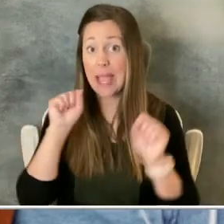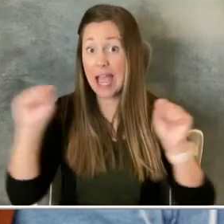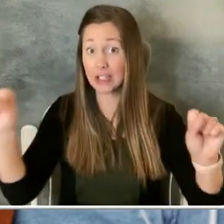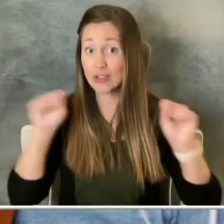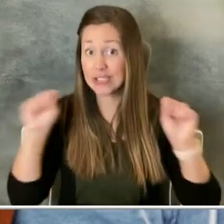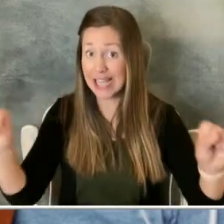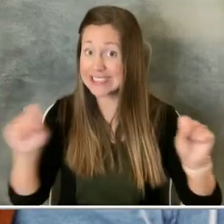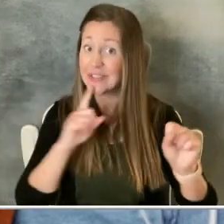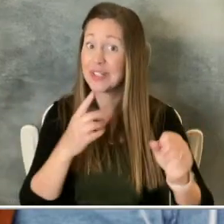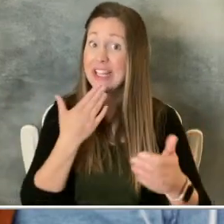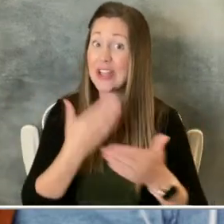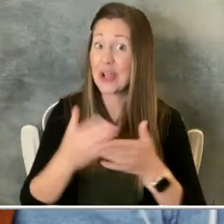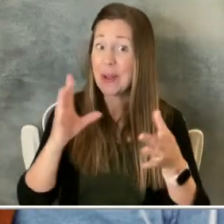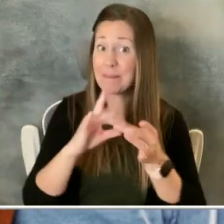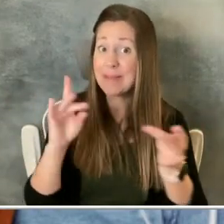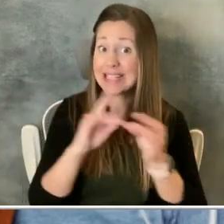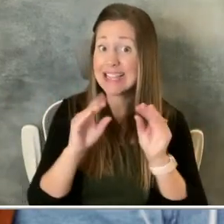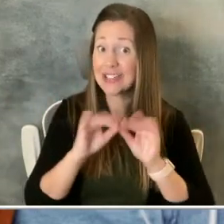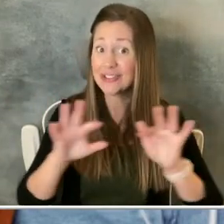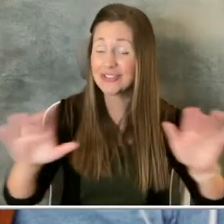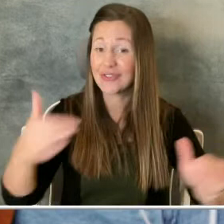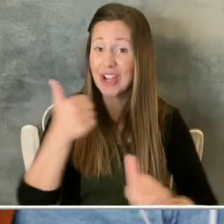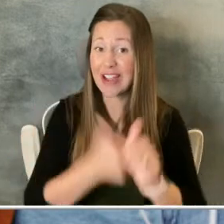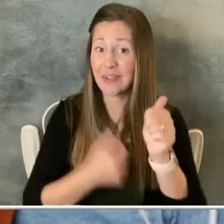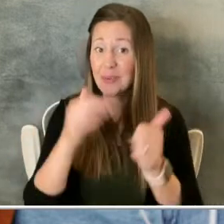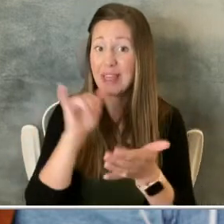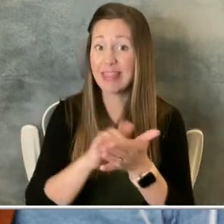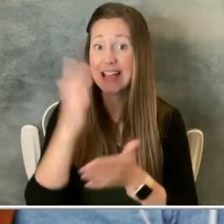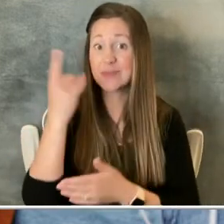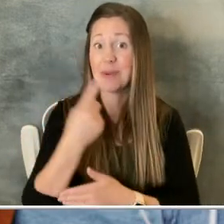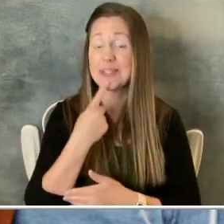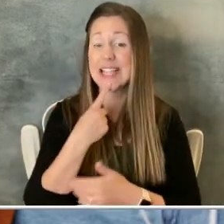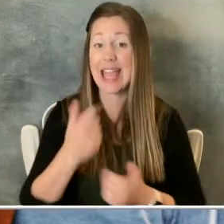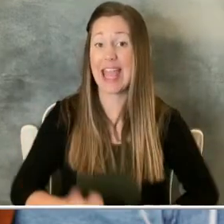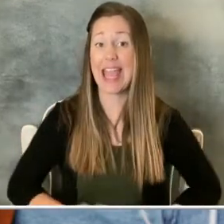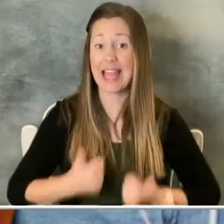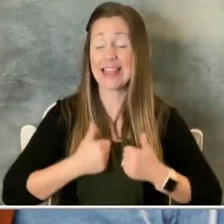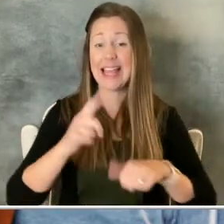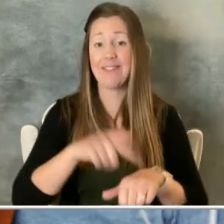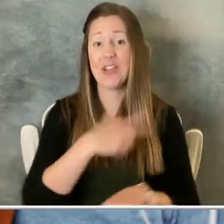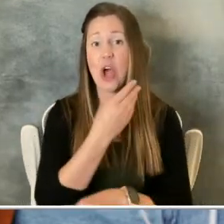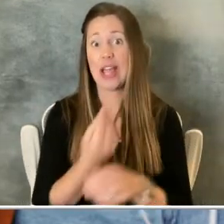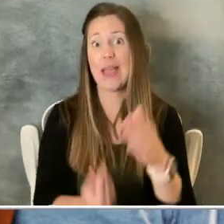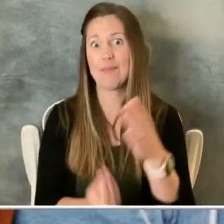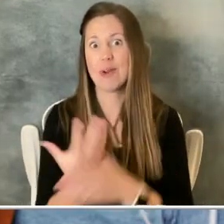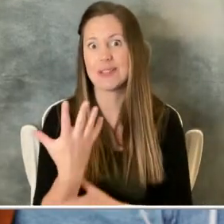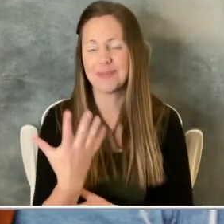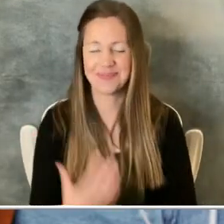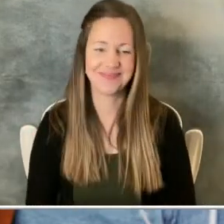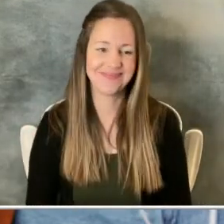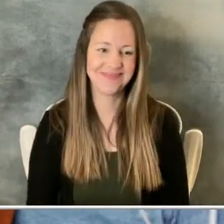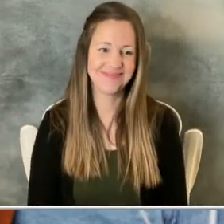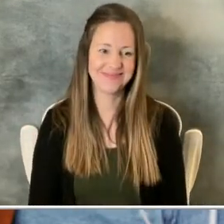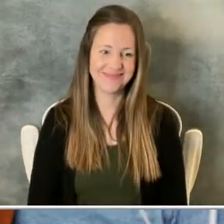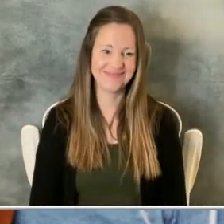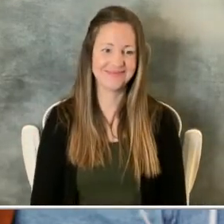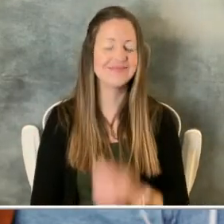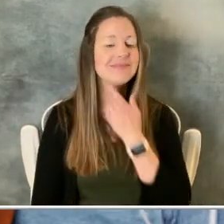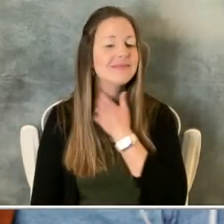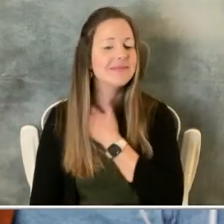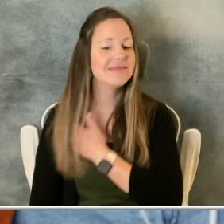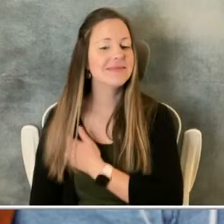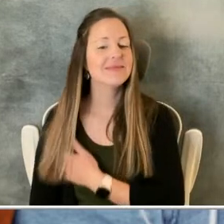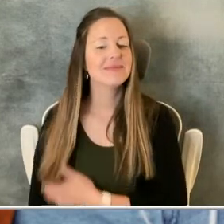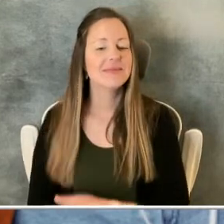Star Trek universe. That's why we say, live long and prosper. So we're also interested in